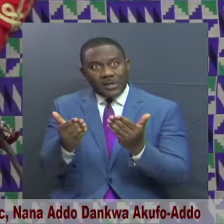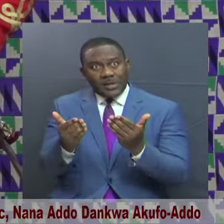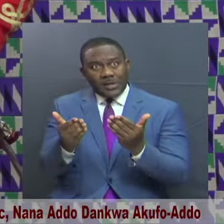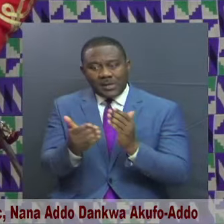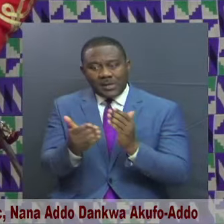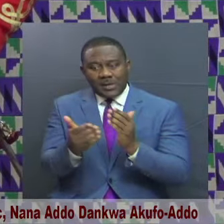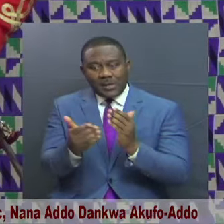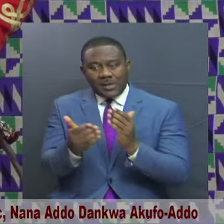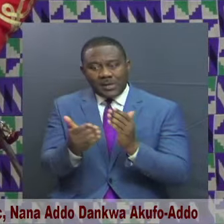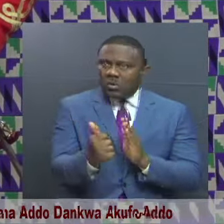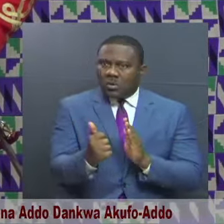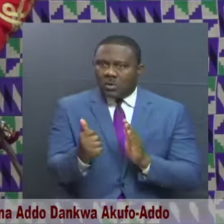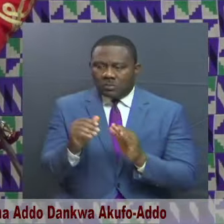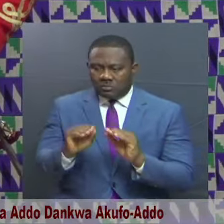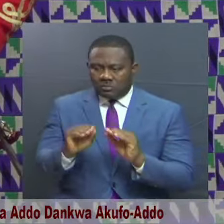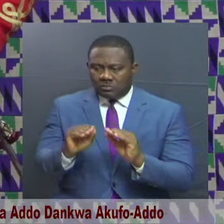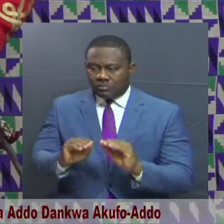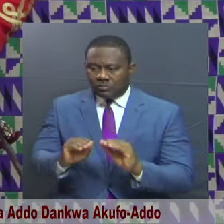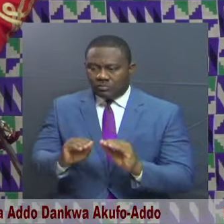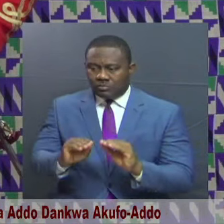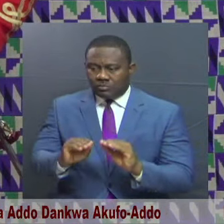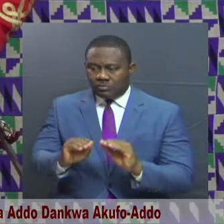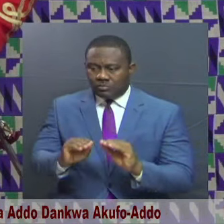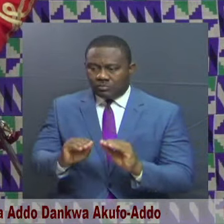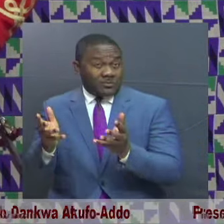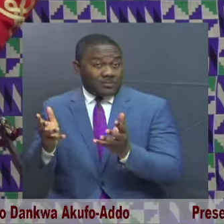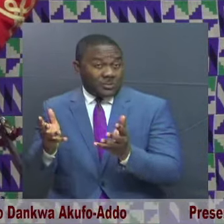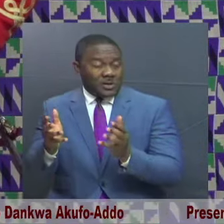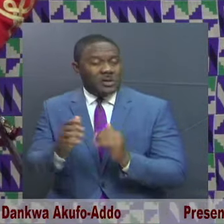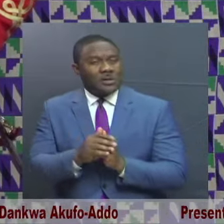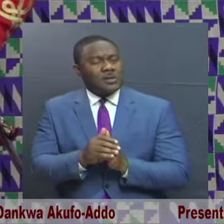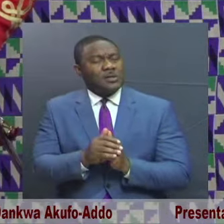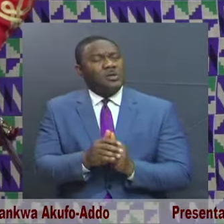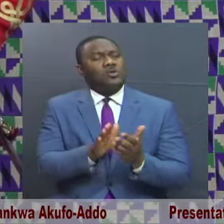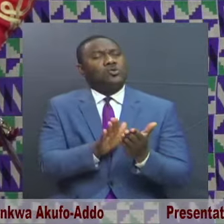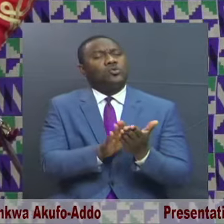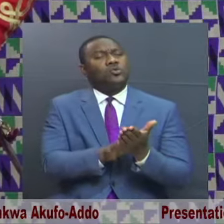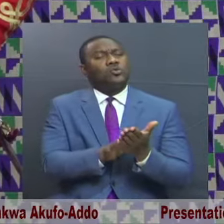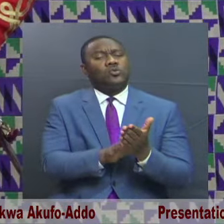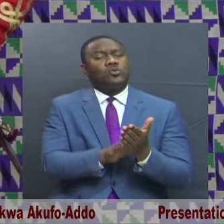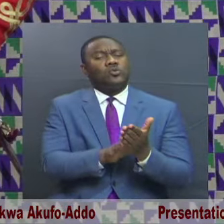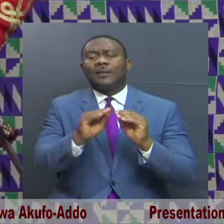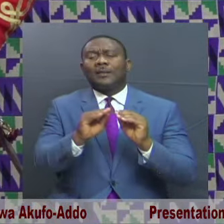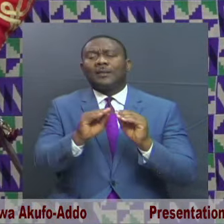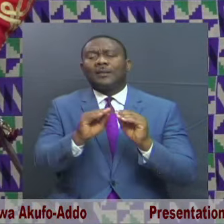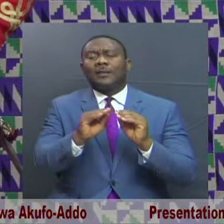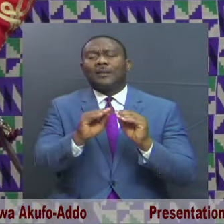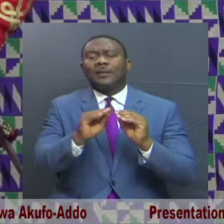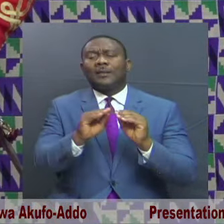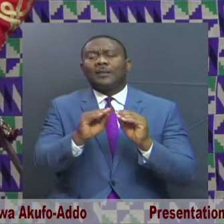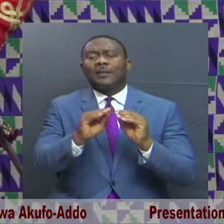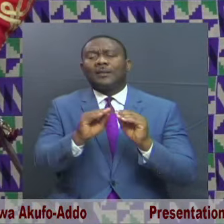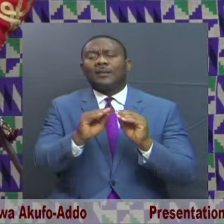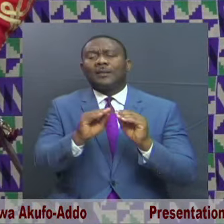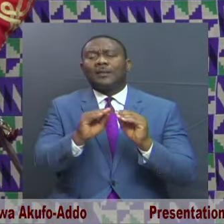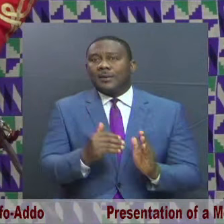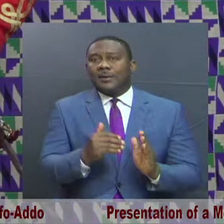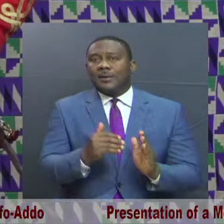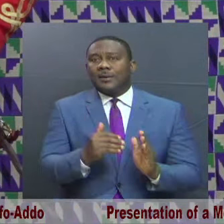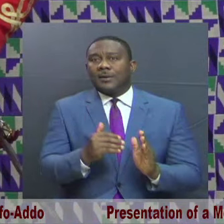skills accordingly the curriculum has been been overhauled to include stem career